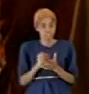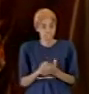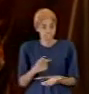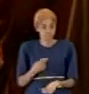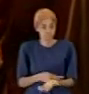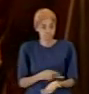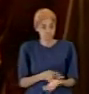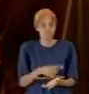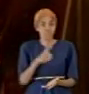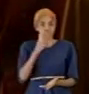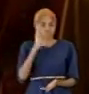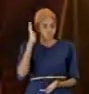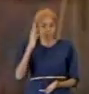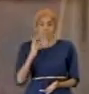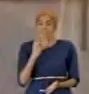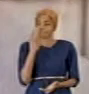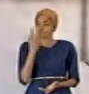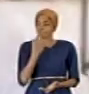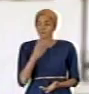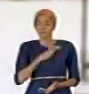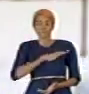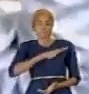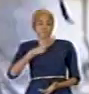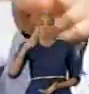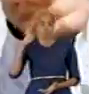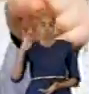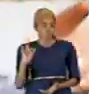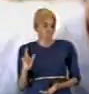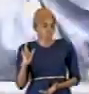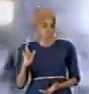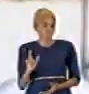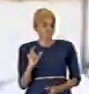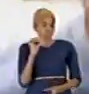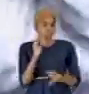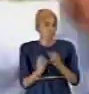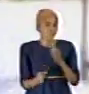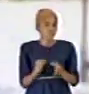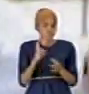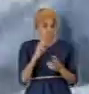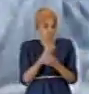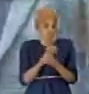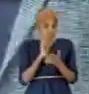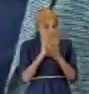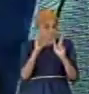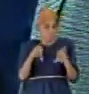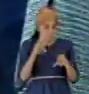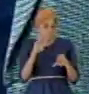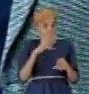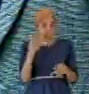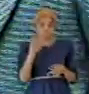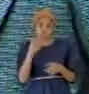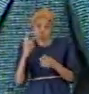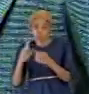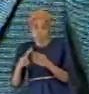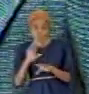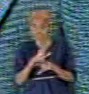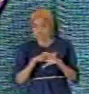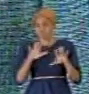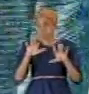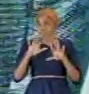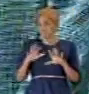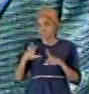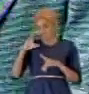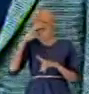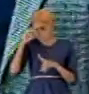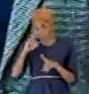gospel, you will speak boldly. If you love the person you are talking to, you don't fear him, but you love